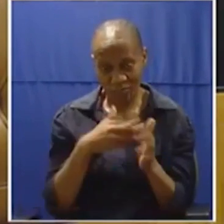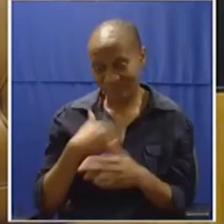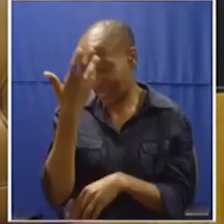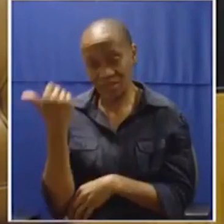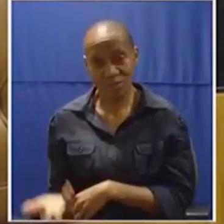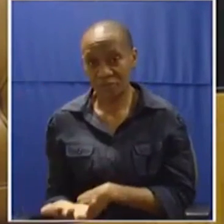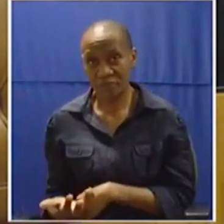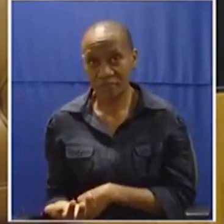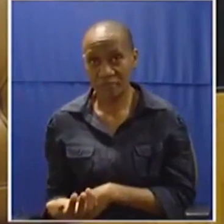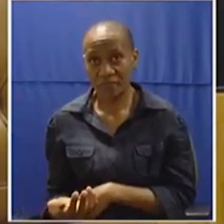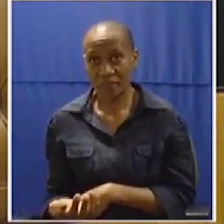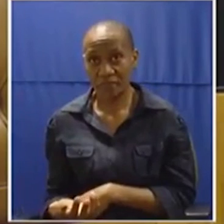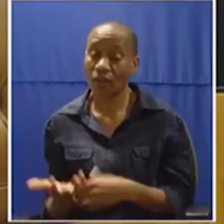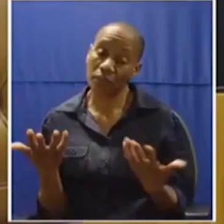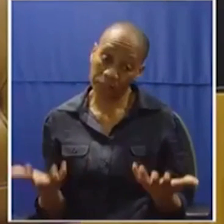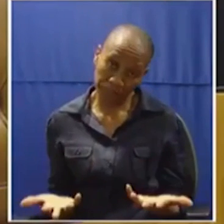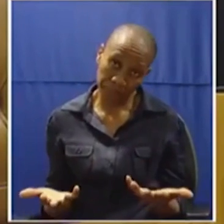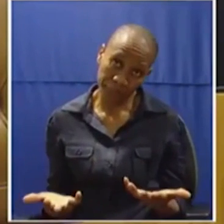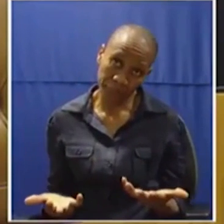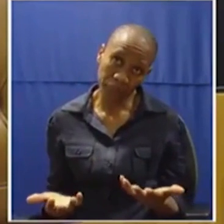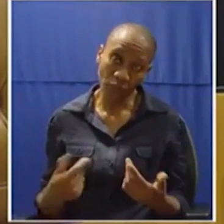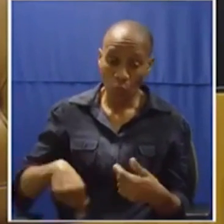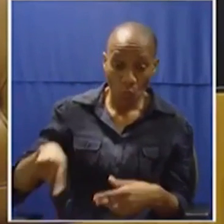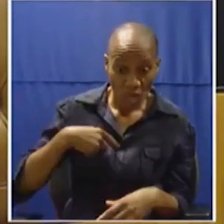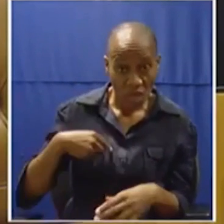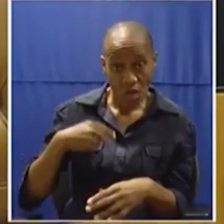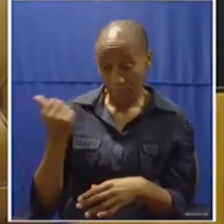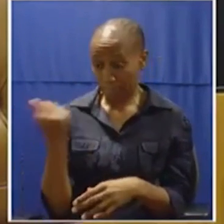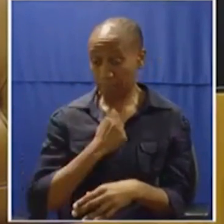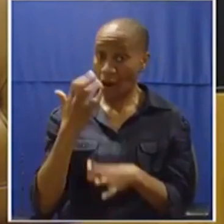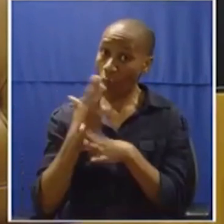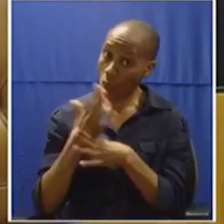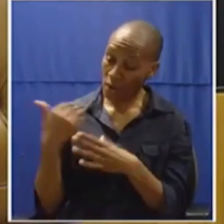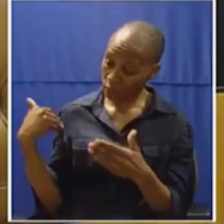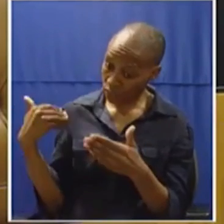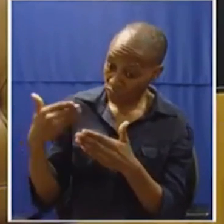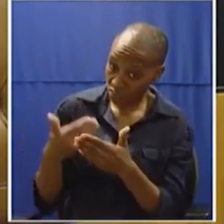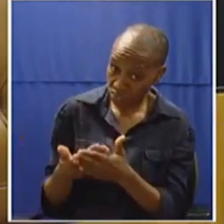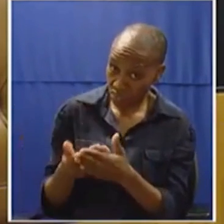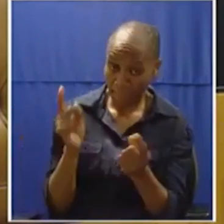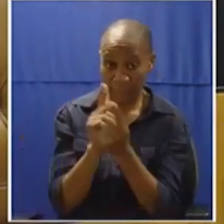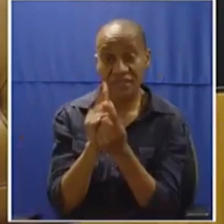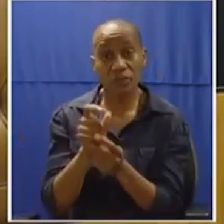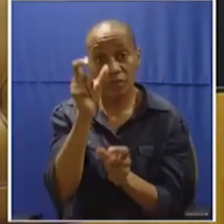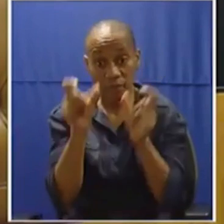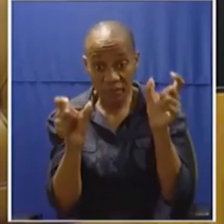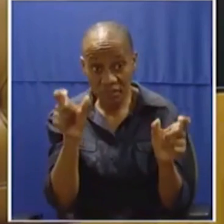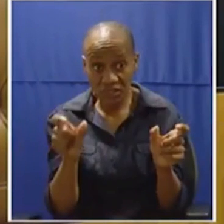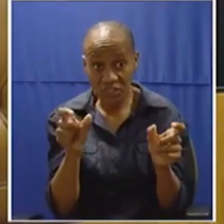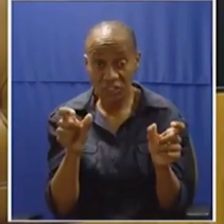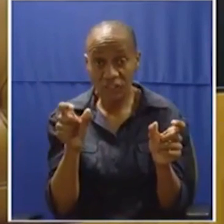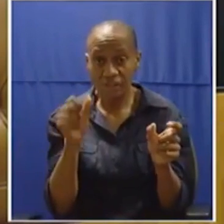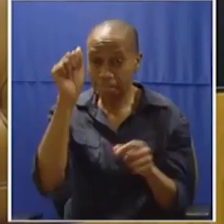As far as the work that we have been doing in interacting with the students to look